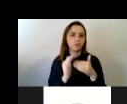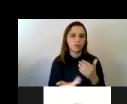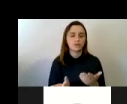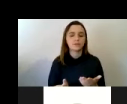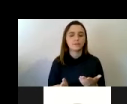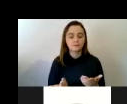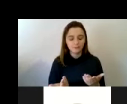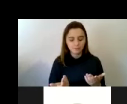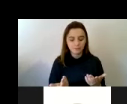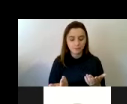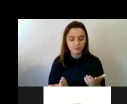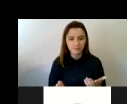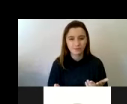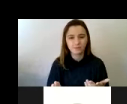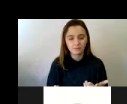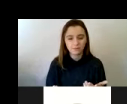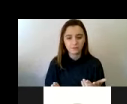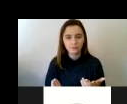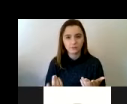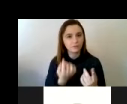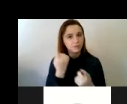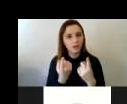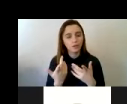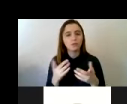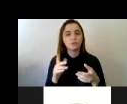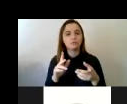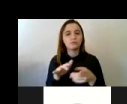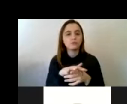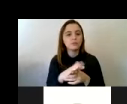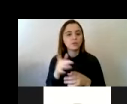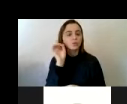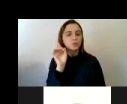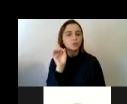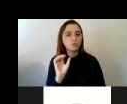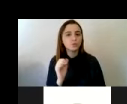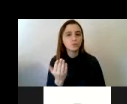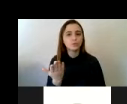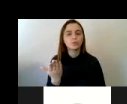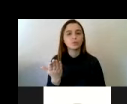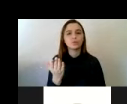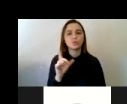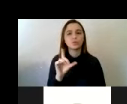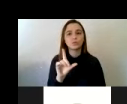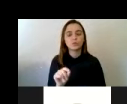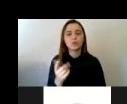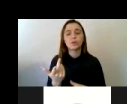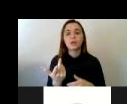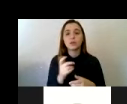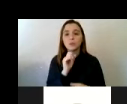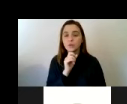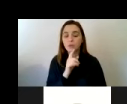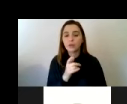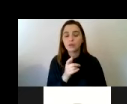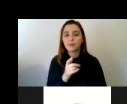here some of the most important categories with this regard in the life of a university. So